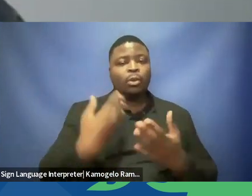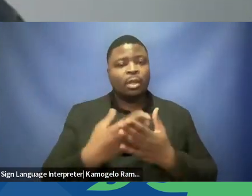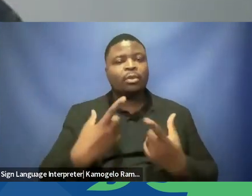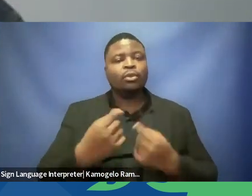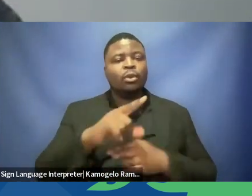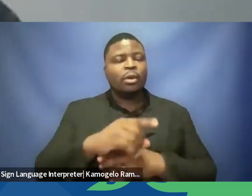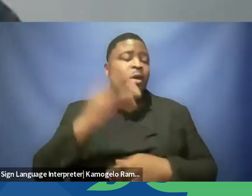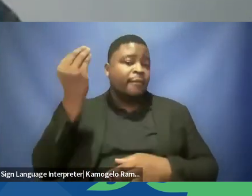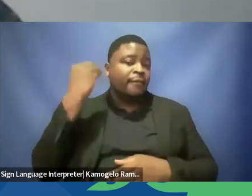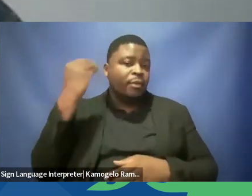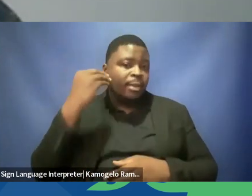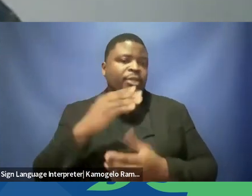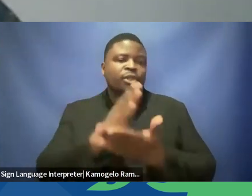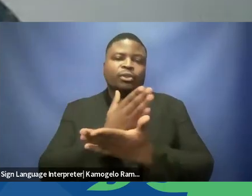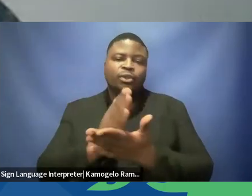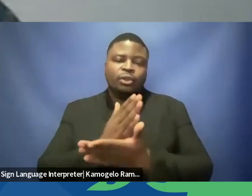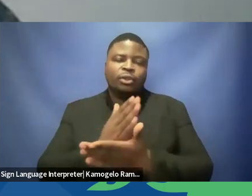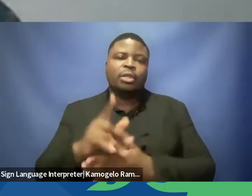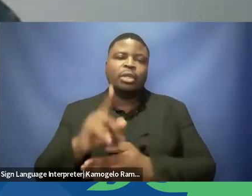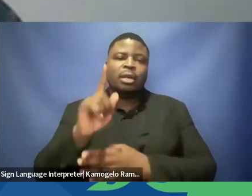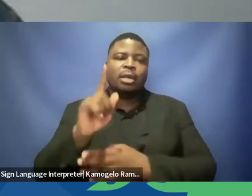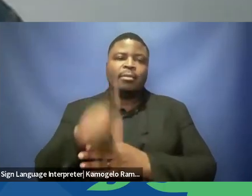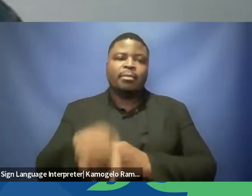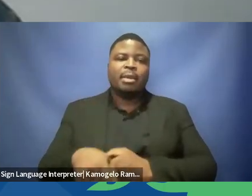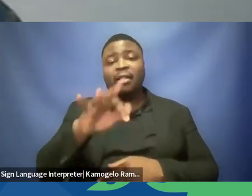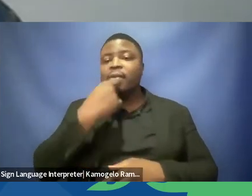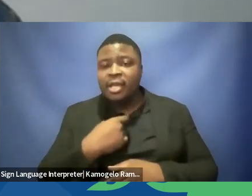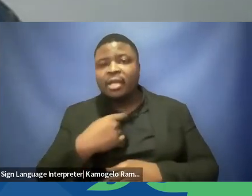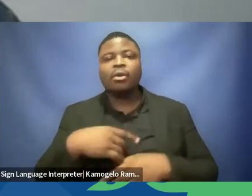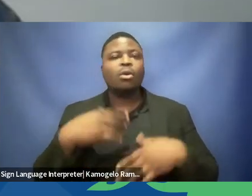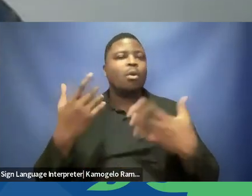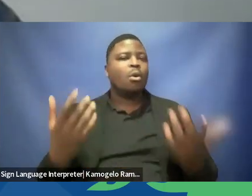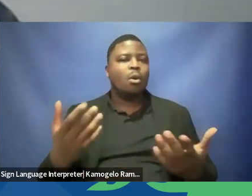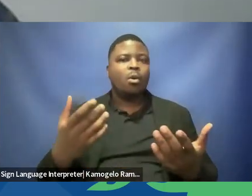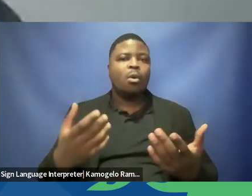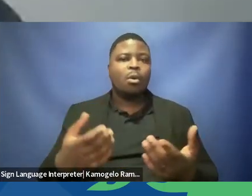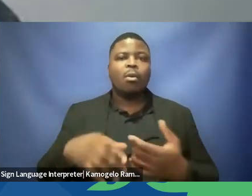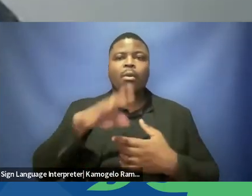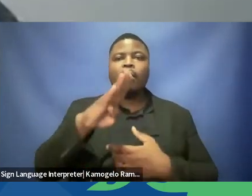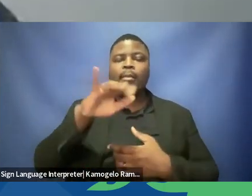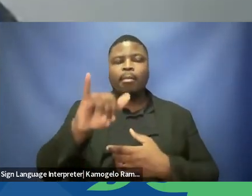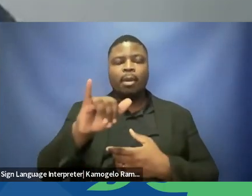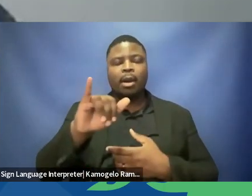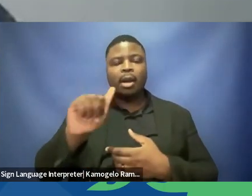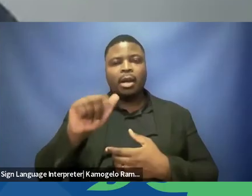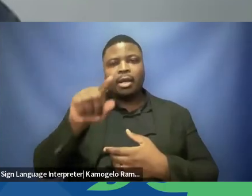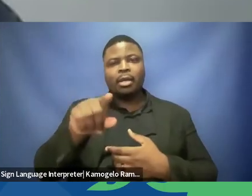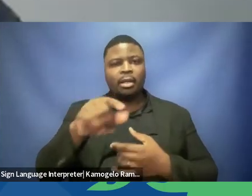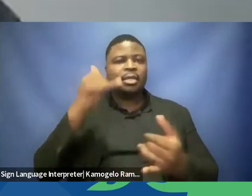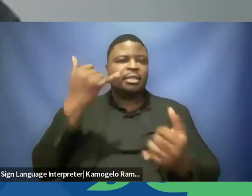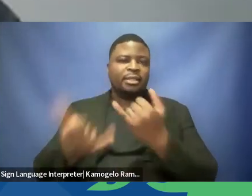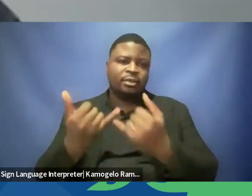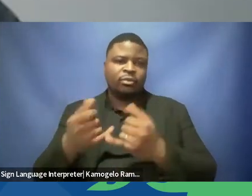are from a queer culture, you're gay, bisexual, or you're or any LGBTIQB plus, you're already suffering